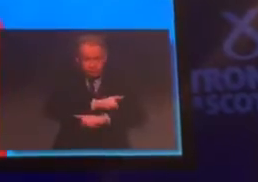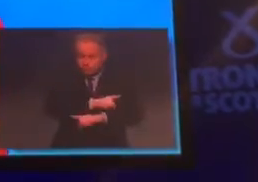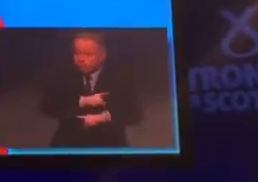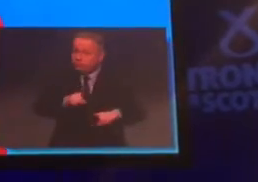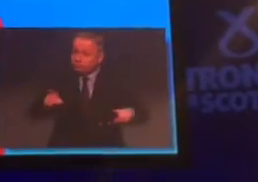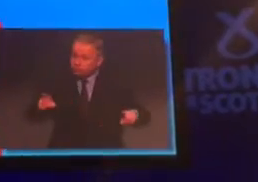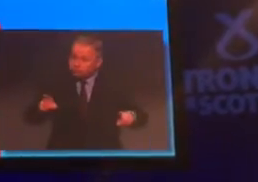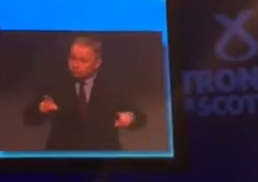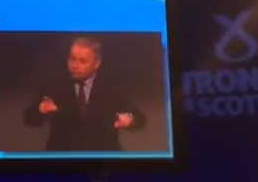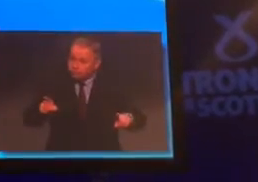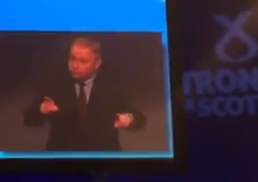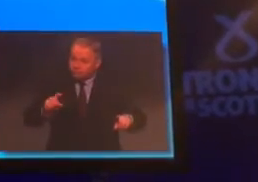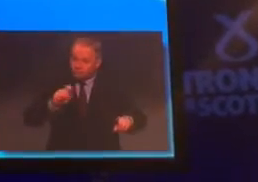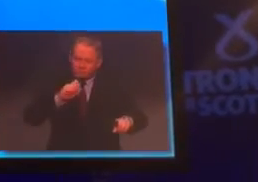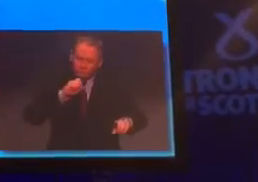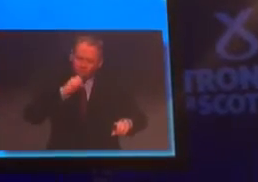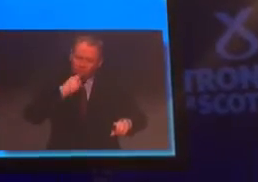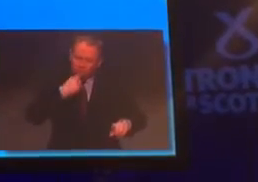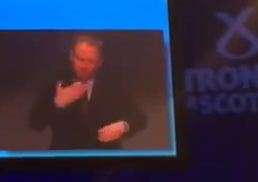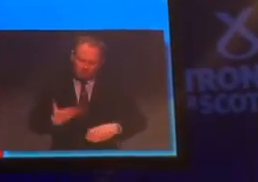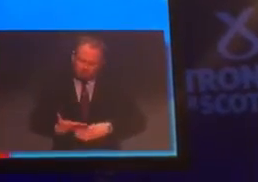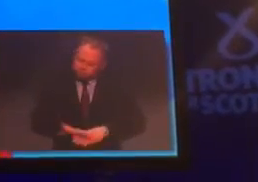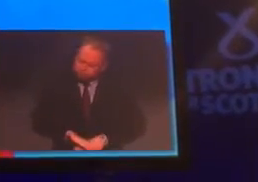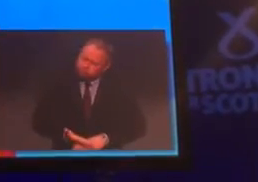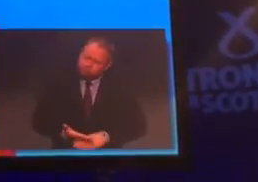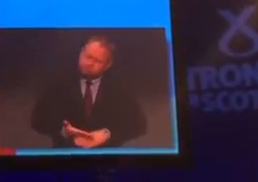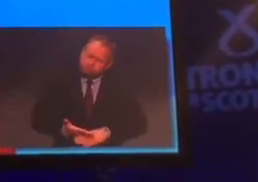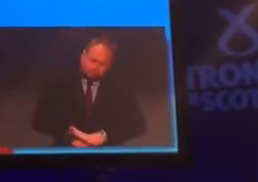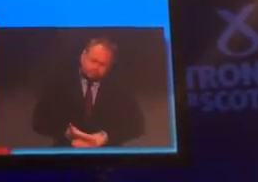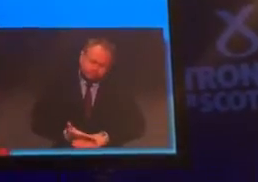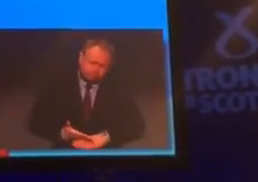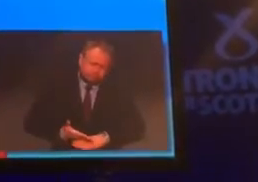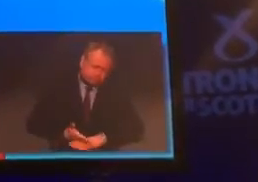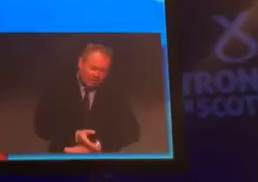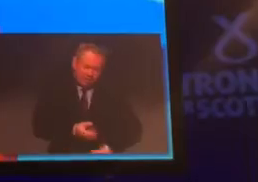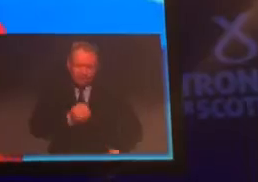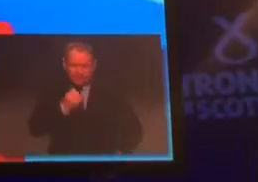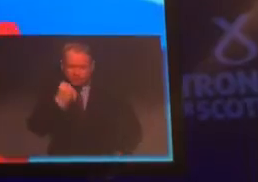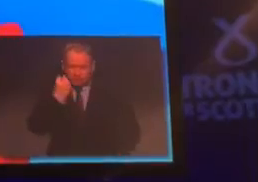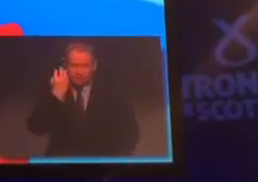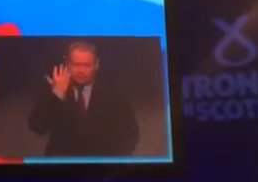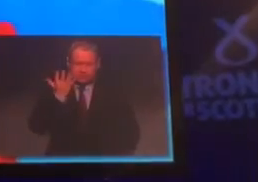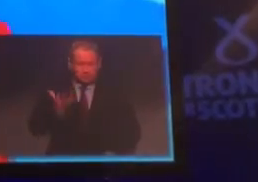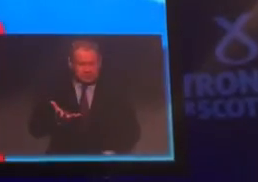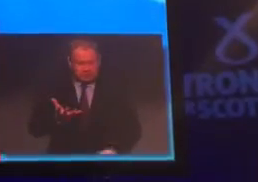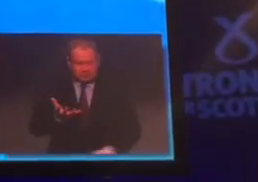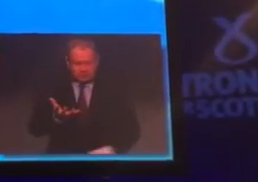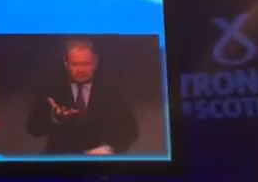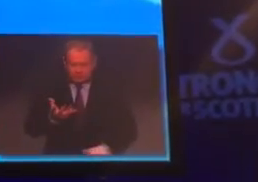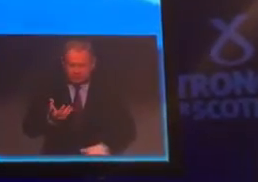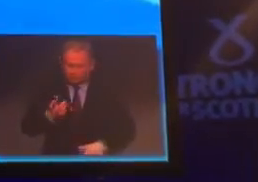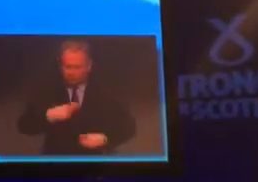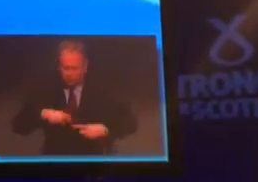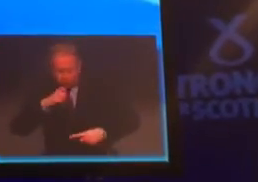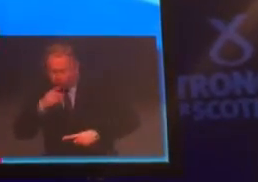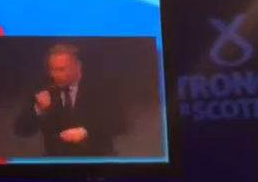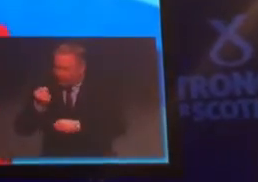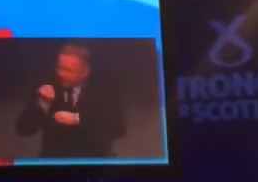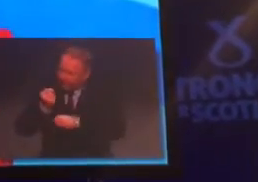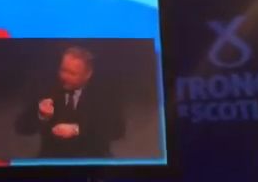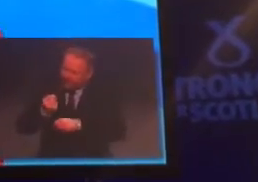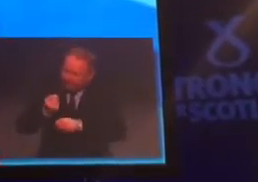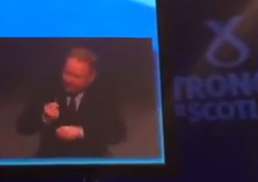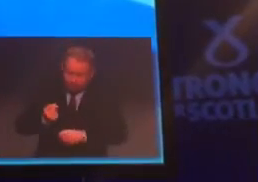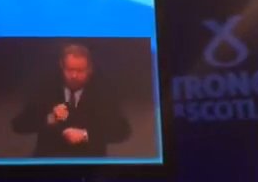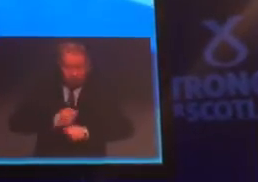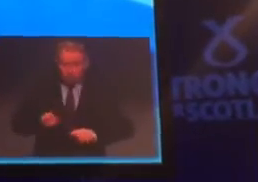this: we will strive as hard as we can, each and every day, in how we campaign and in how we